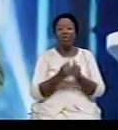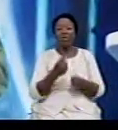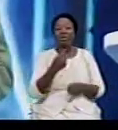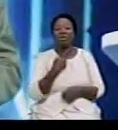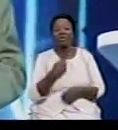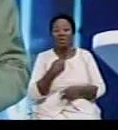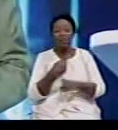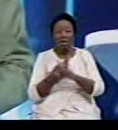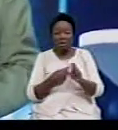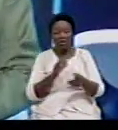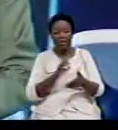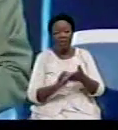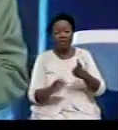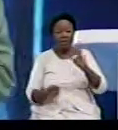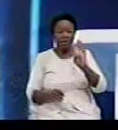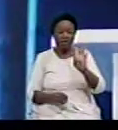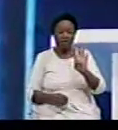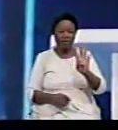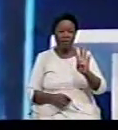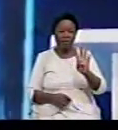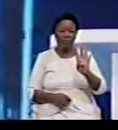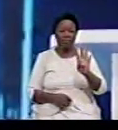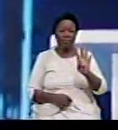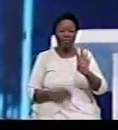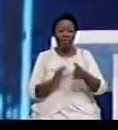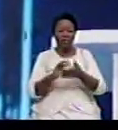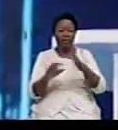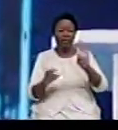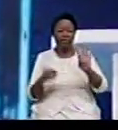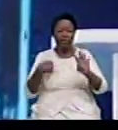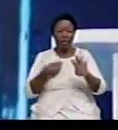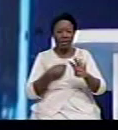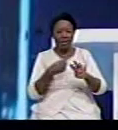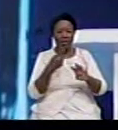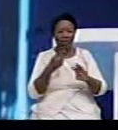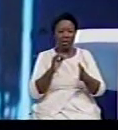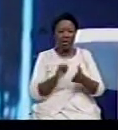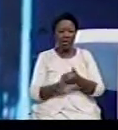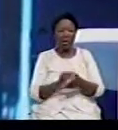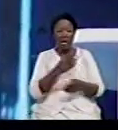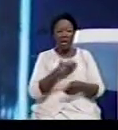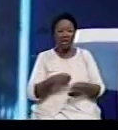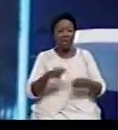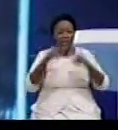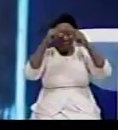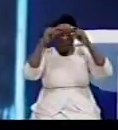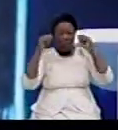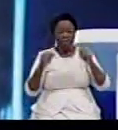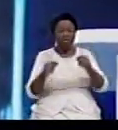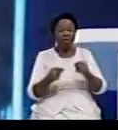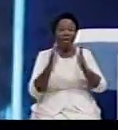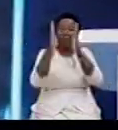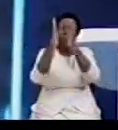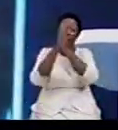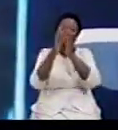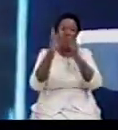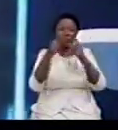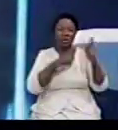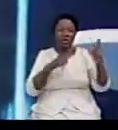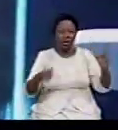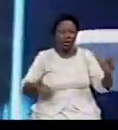Then in verse 4, we're told, and Moses cried unto the Lord,